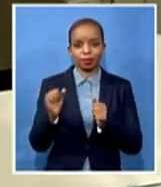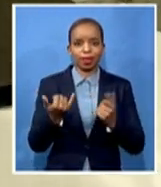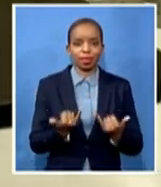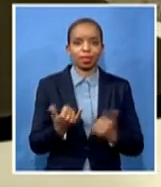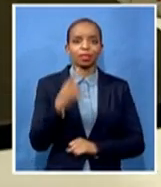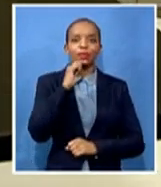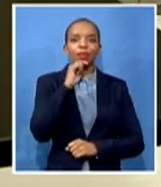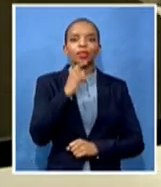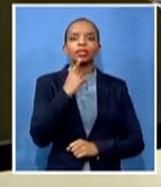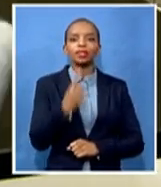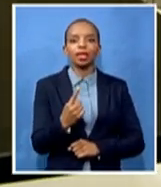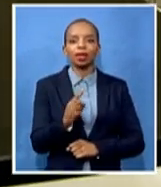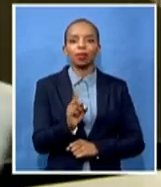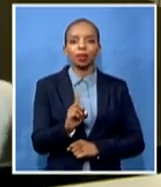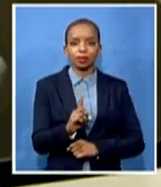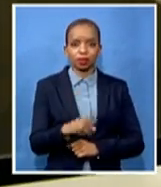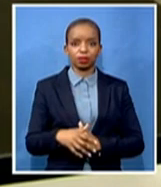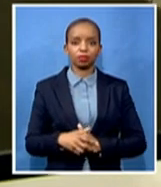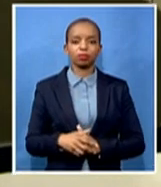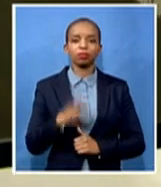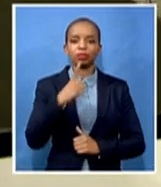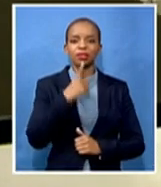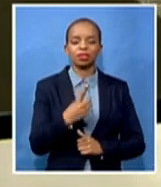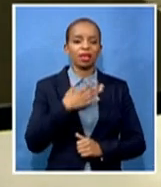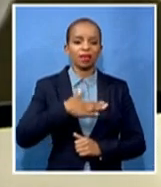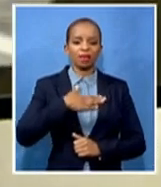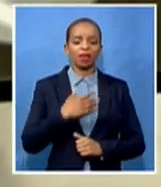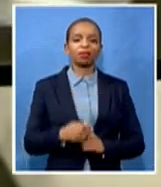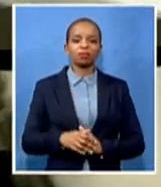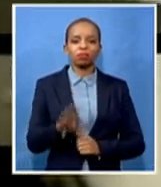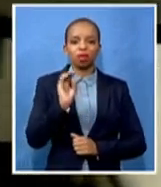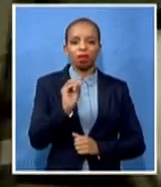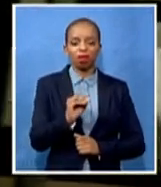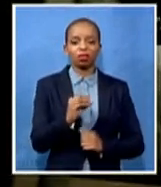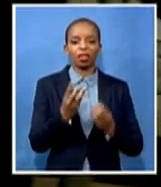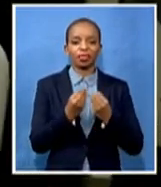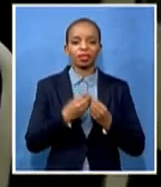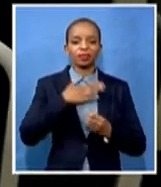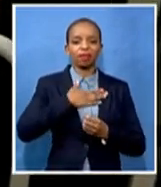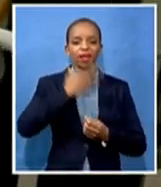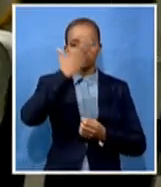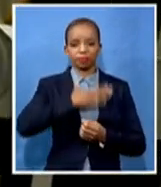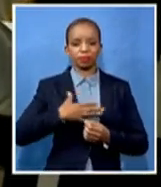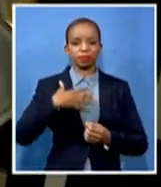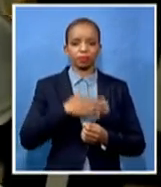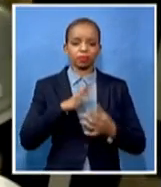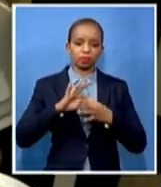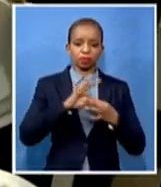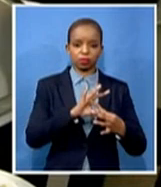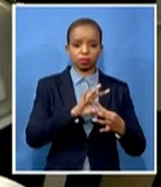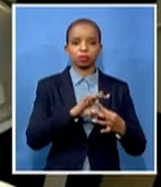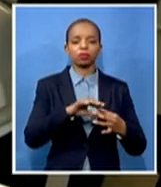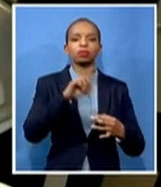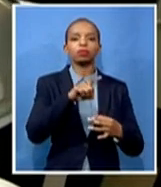has some symptoms of COVID-19, and it's her very colleague. So it paints a picture there, Blaine, of